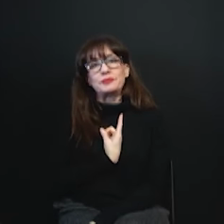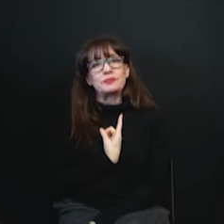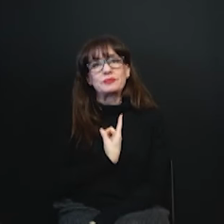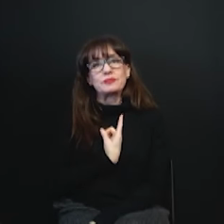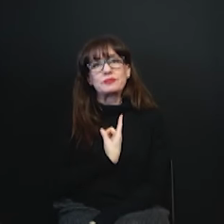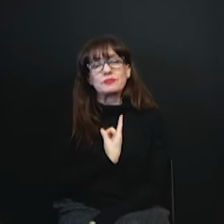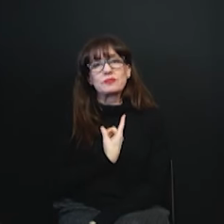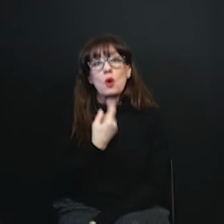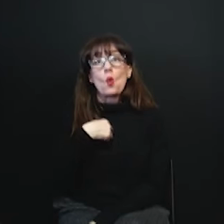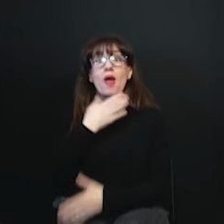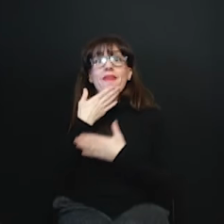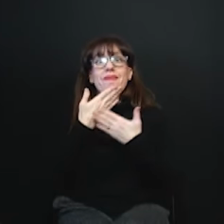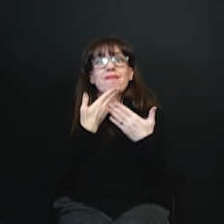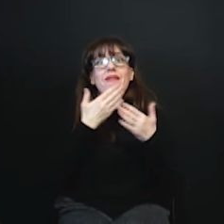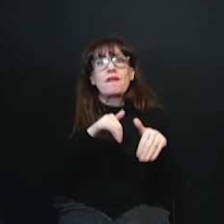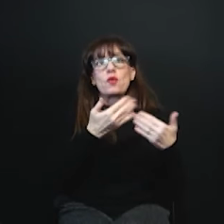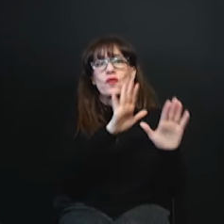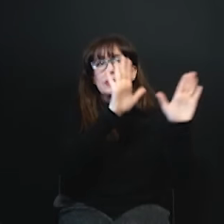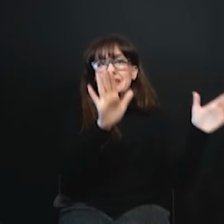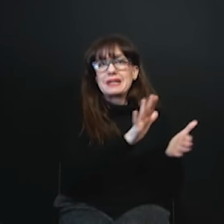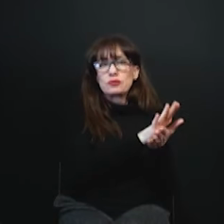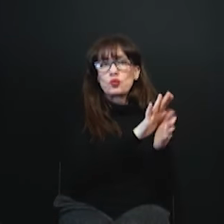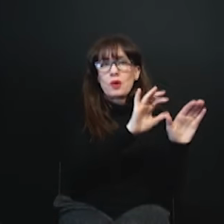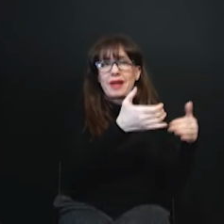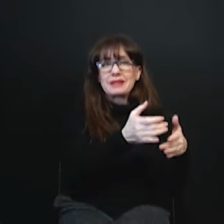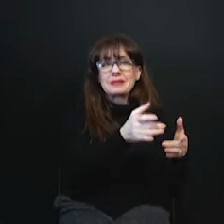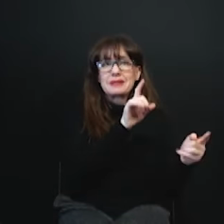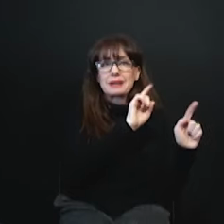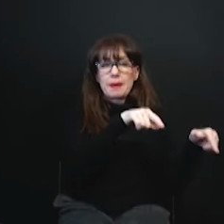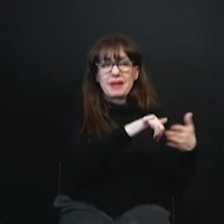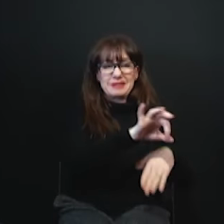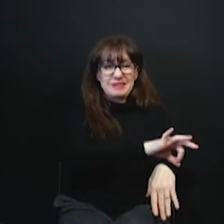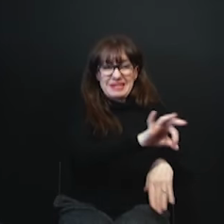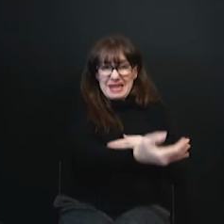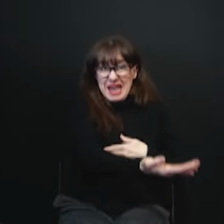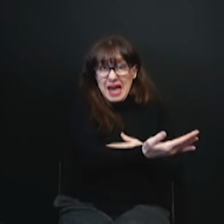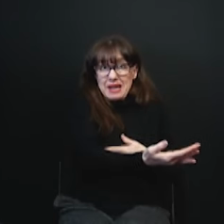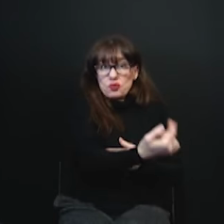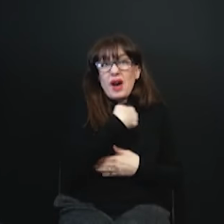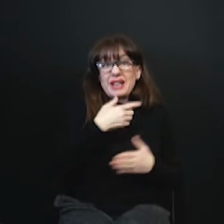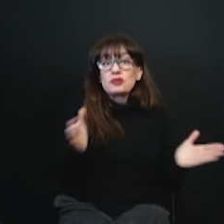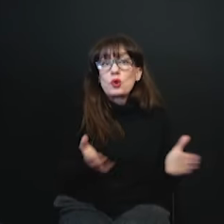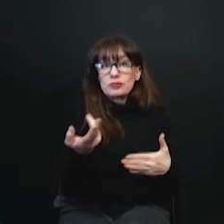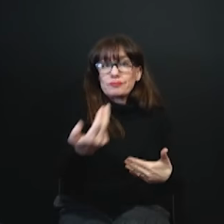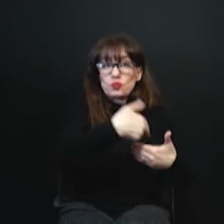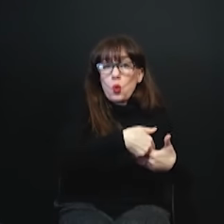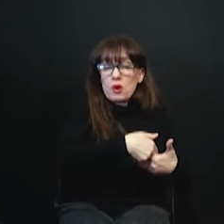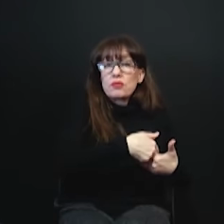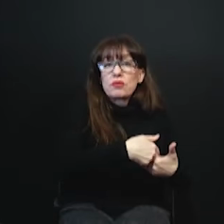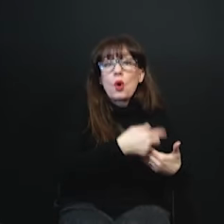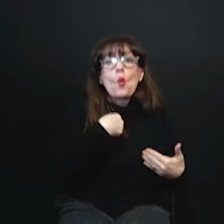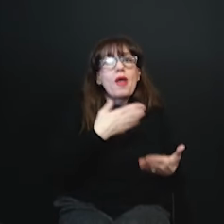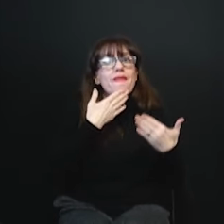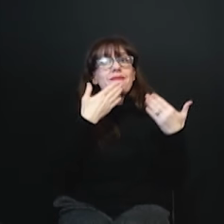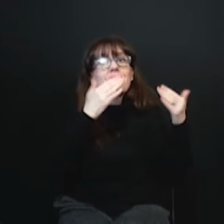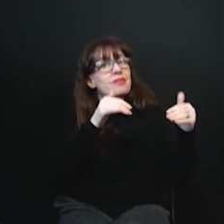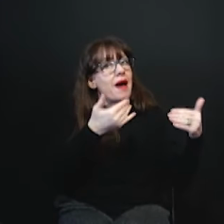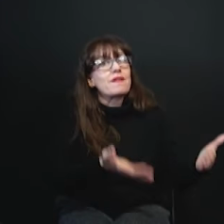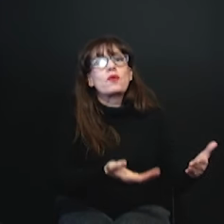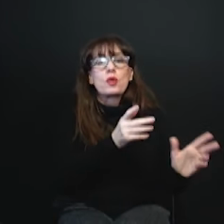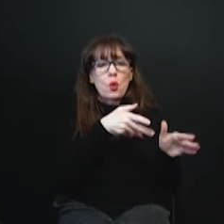so thankful for our Sunday school classes that meet at 9 o'clock. And if you're not a part of one of those, I highly encourage you to become one. We're so thankful for the ways